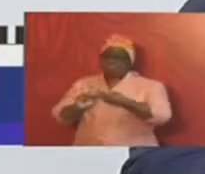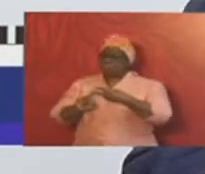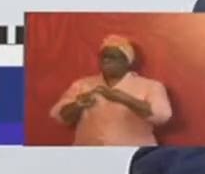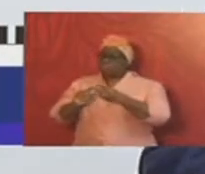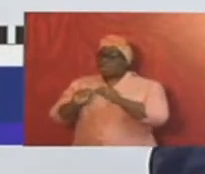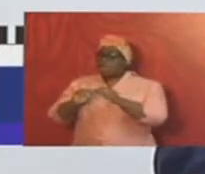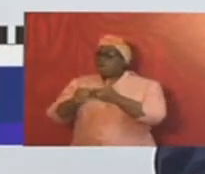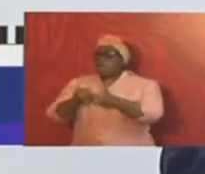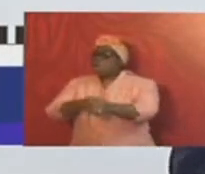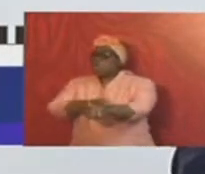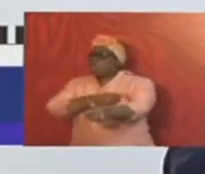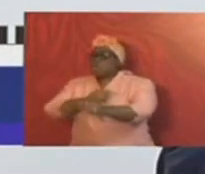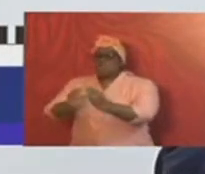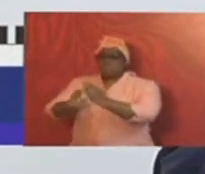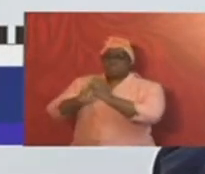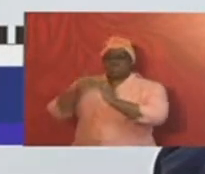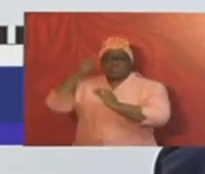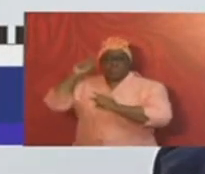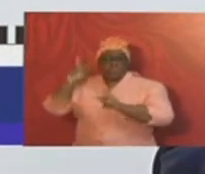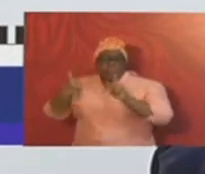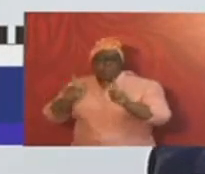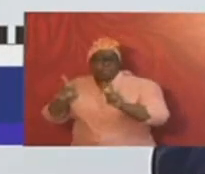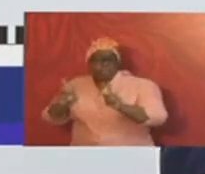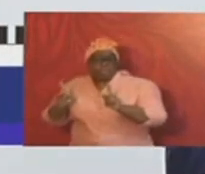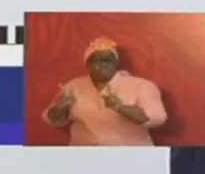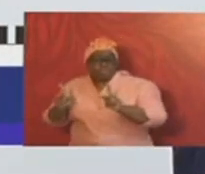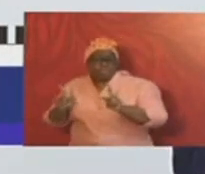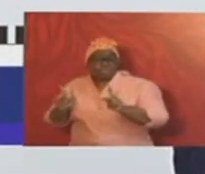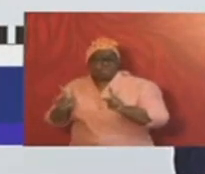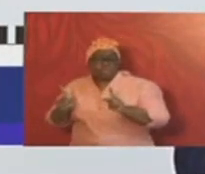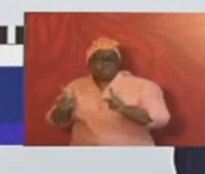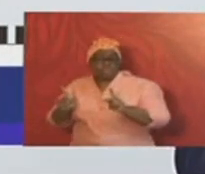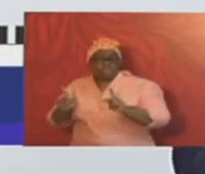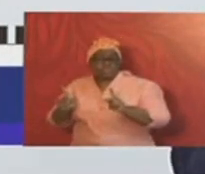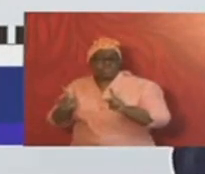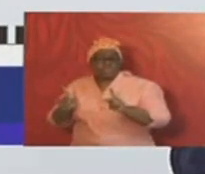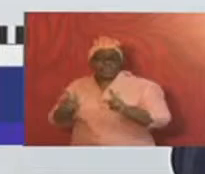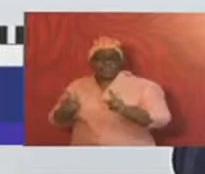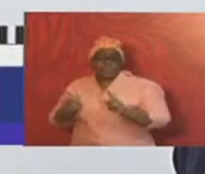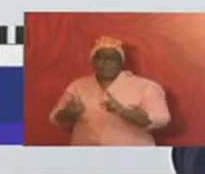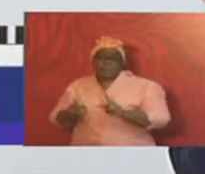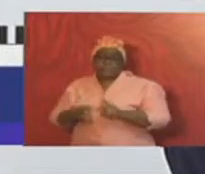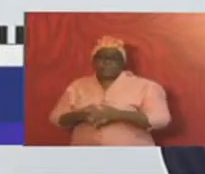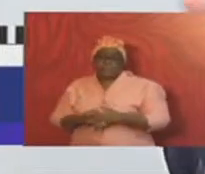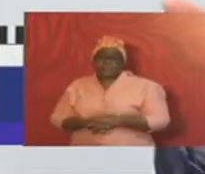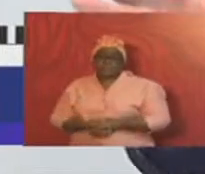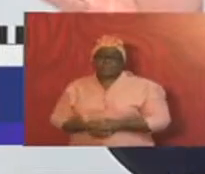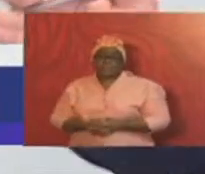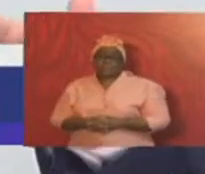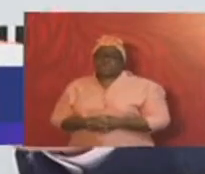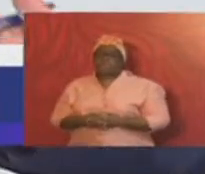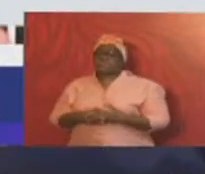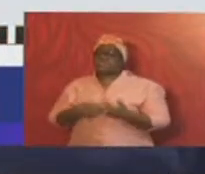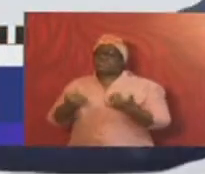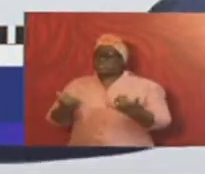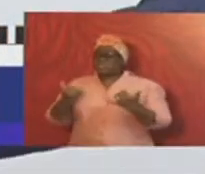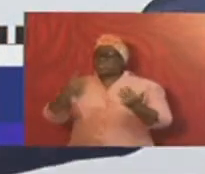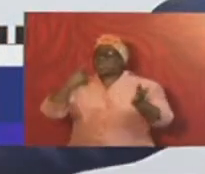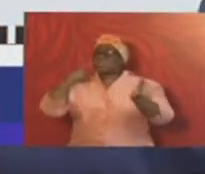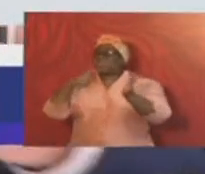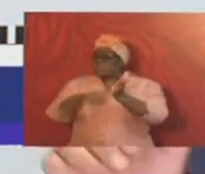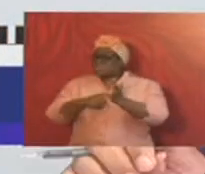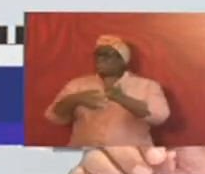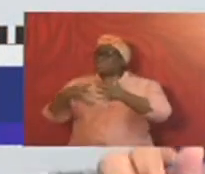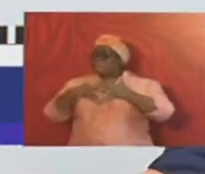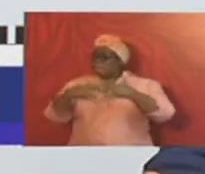are seeing in the United States, the FDA has that type of data set now, the length of time for